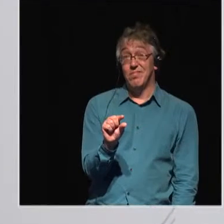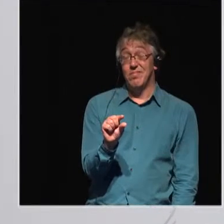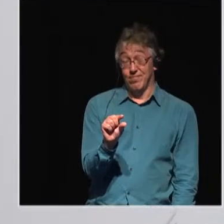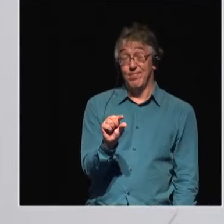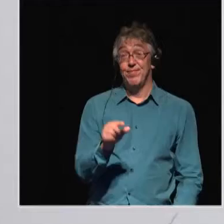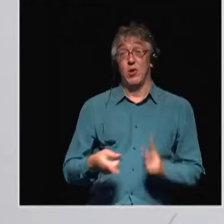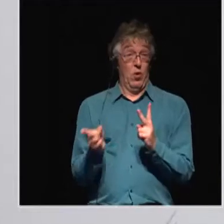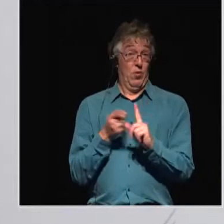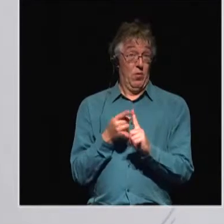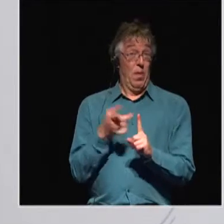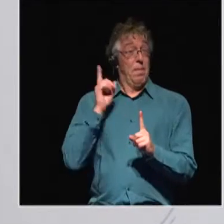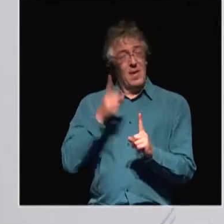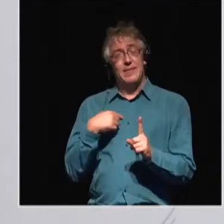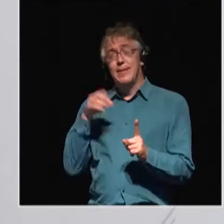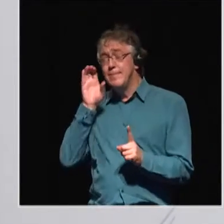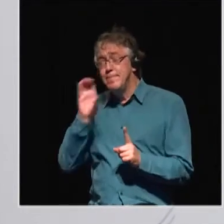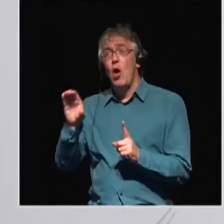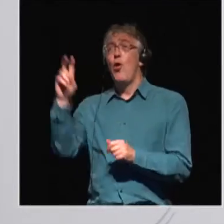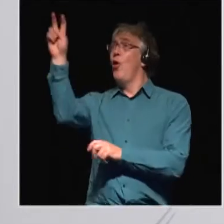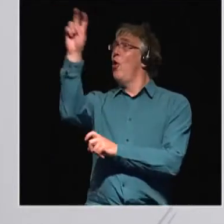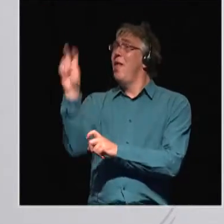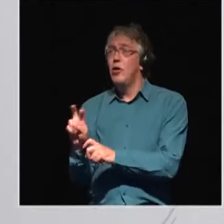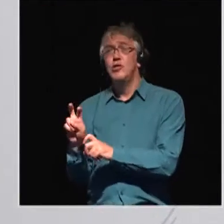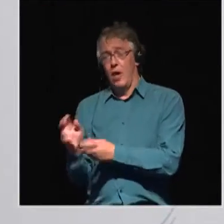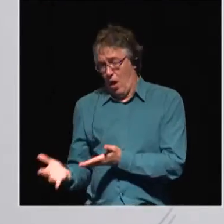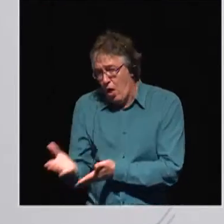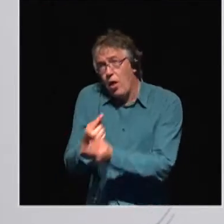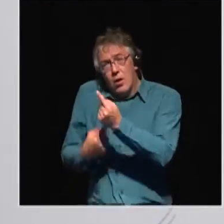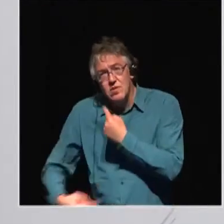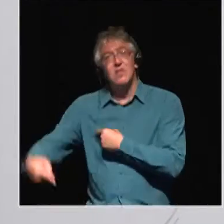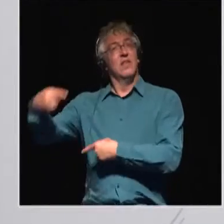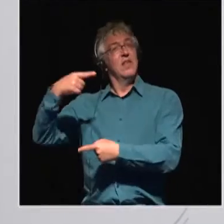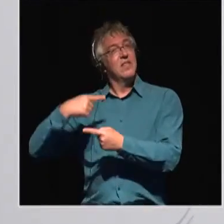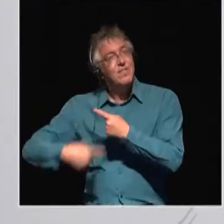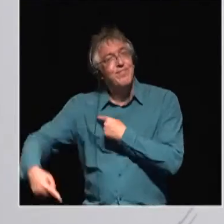paying. I think we can't get around the issue of financing.